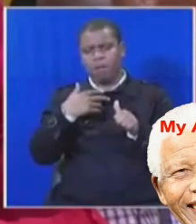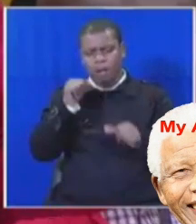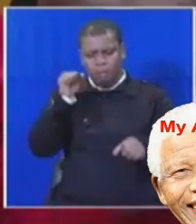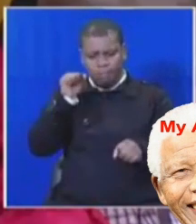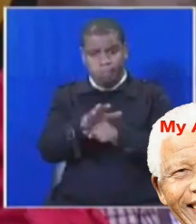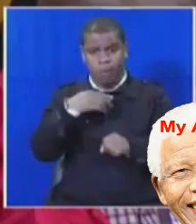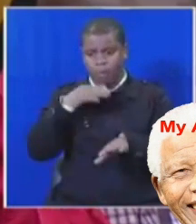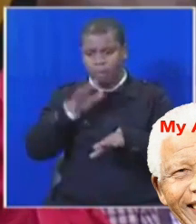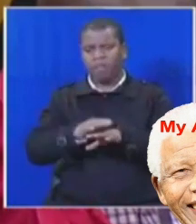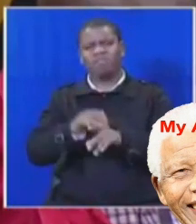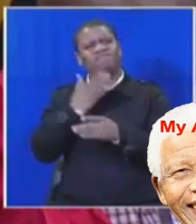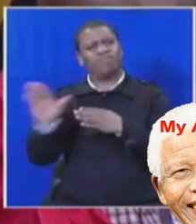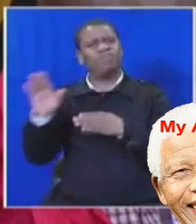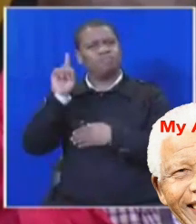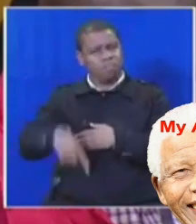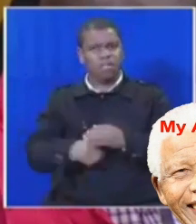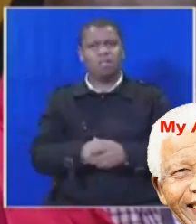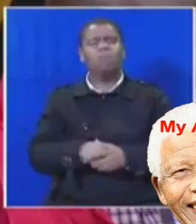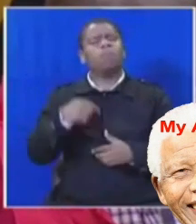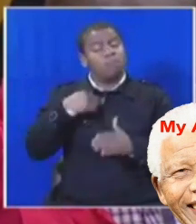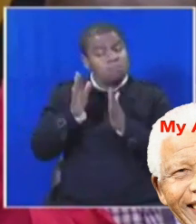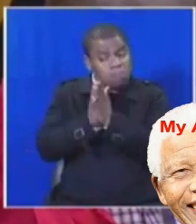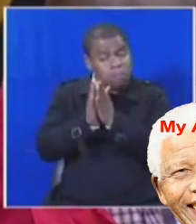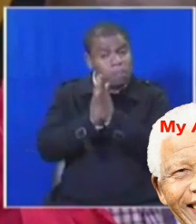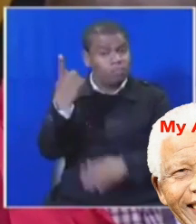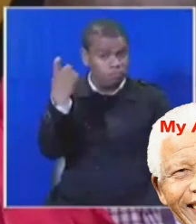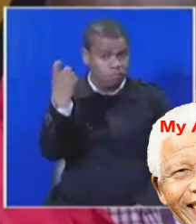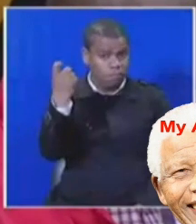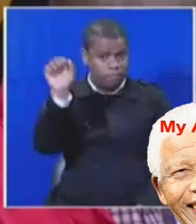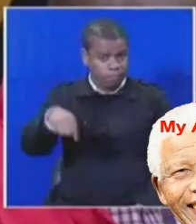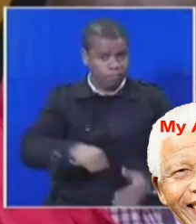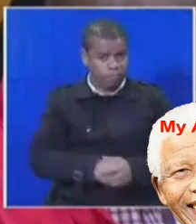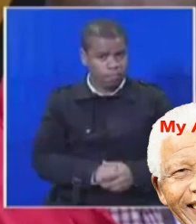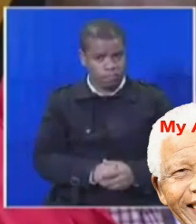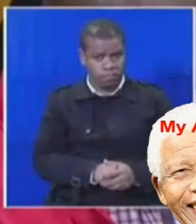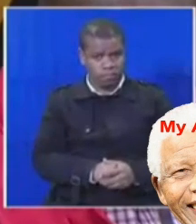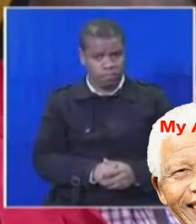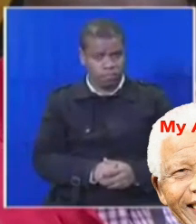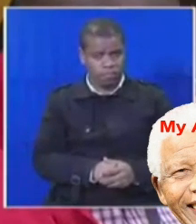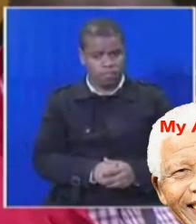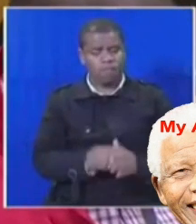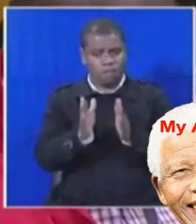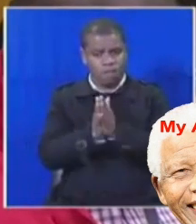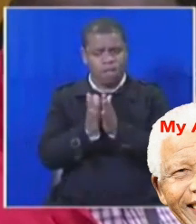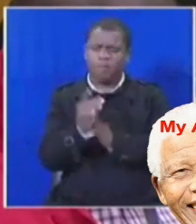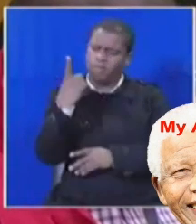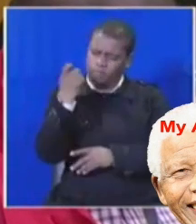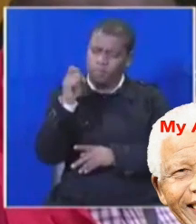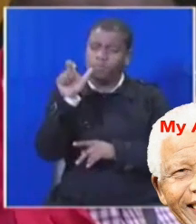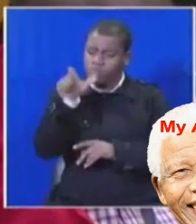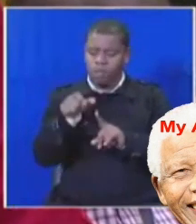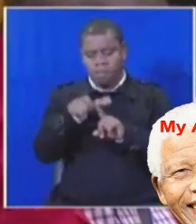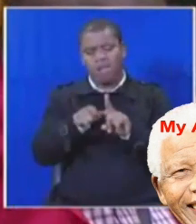only request we're making. That's the only request we Thank are you, making, that Honorable you Member. instruct him to retract and